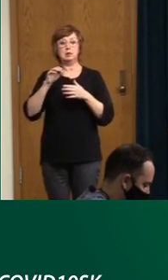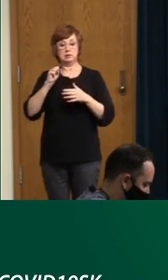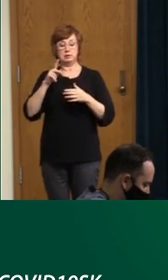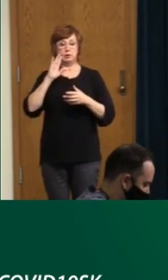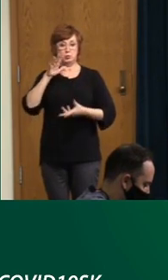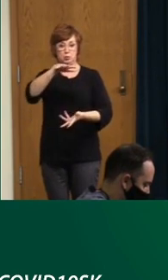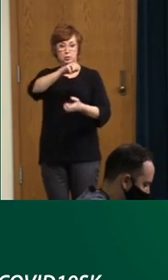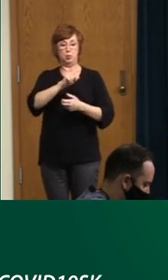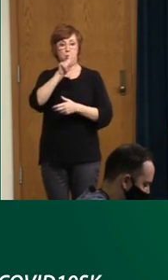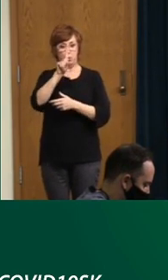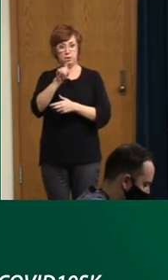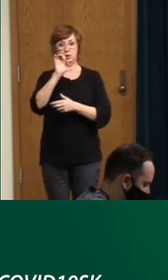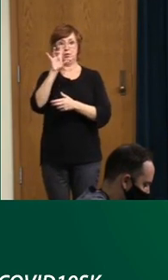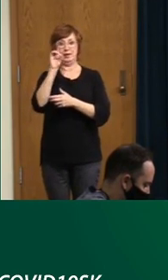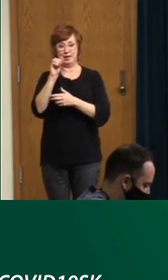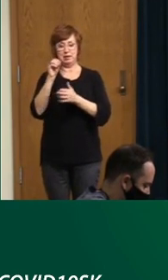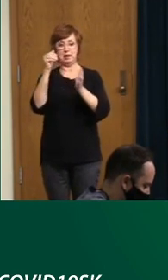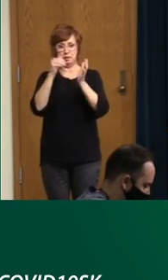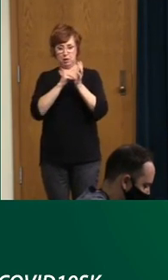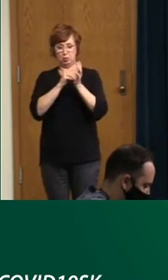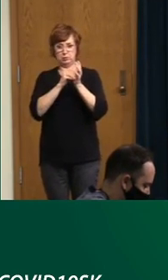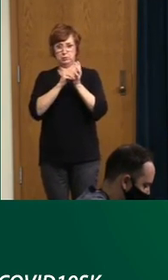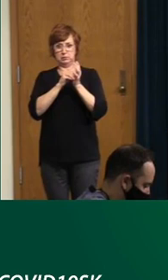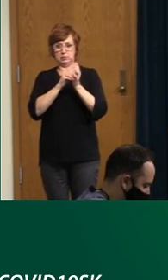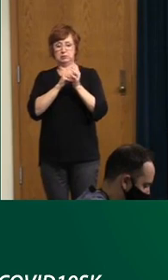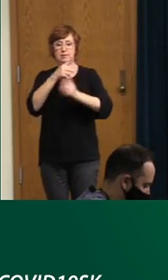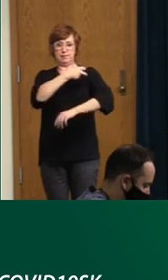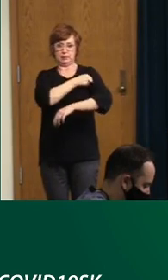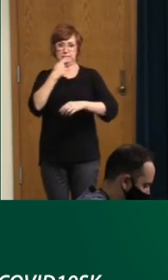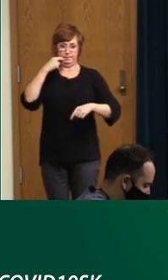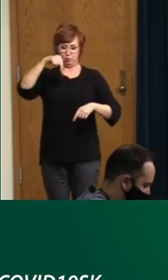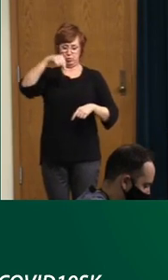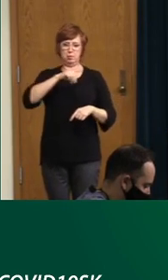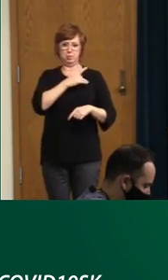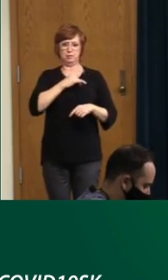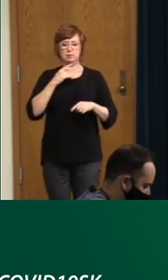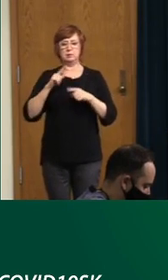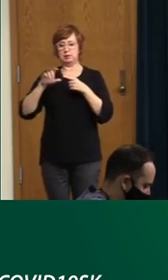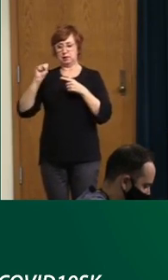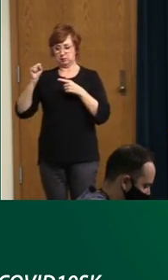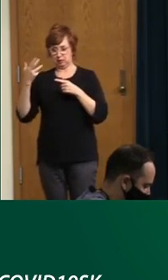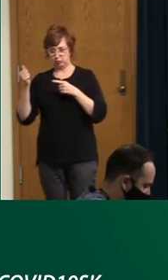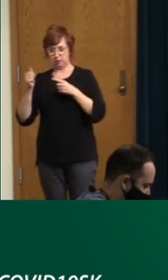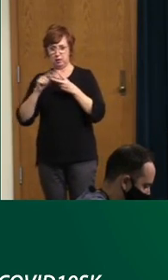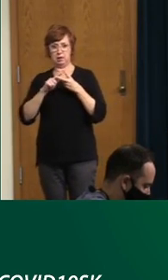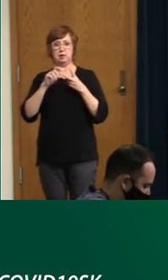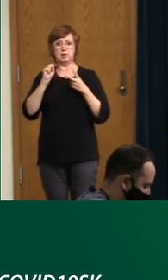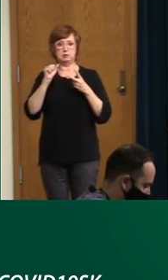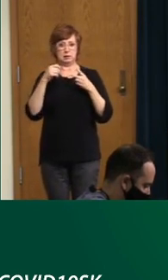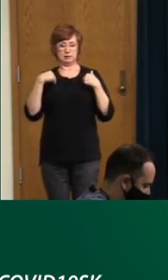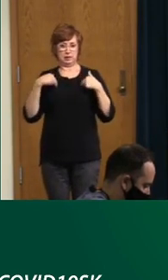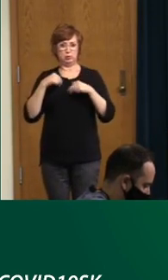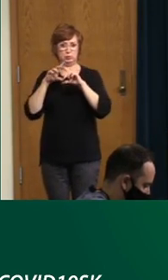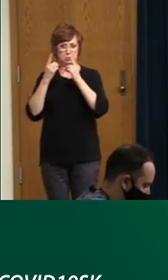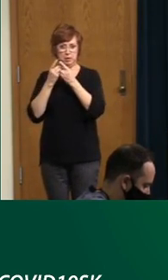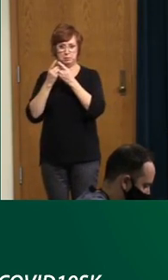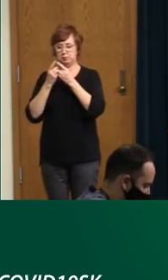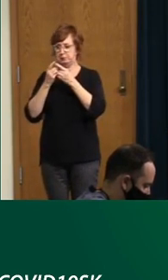SaskHealth and the SHA are developing a plan to deliver the vaccine as swiftly and effectively as